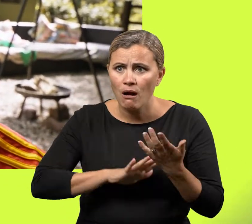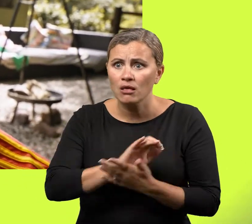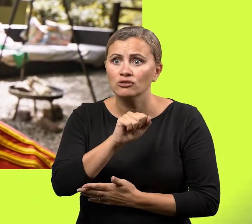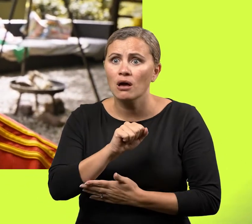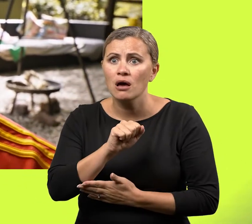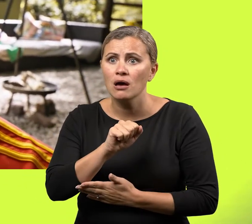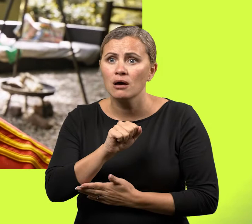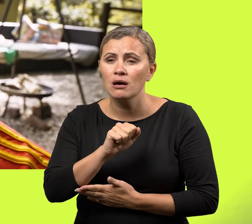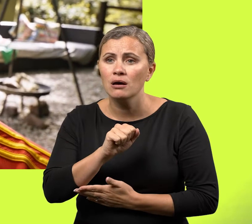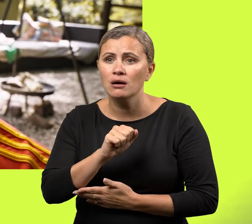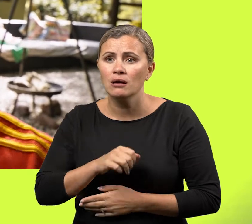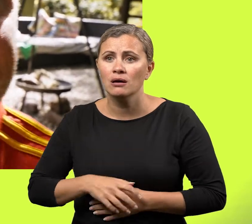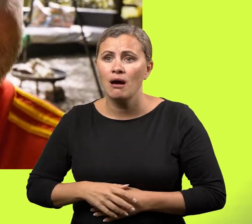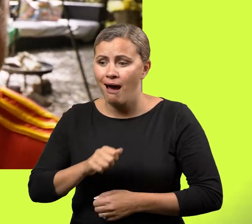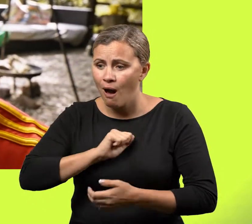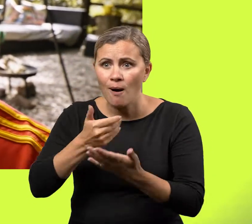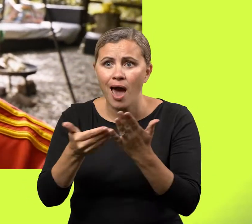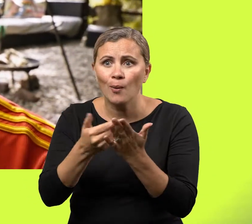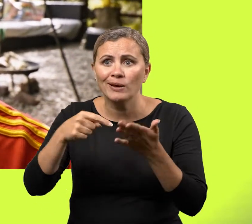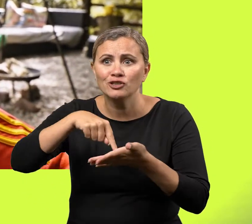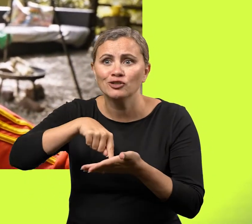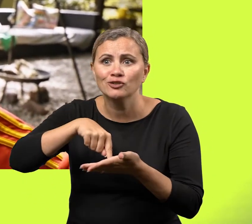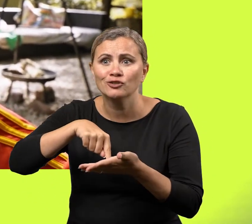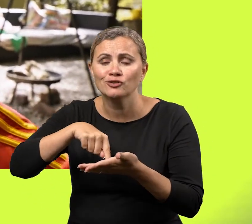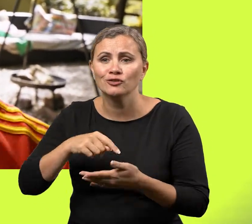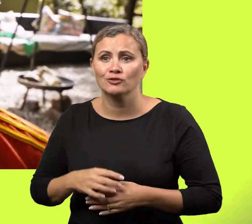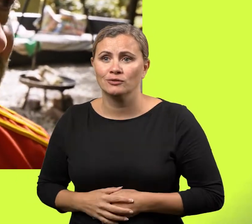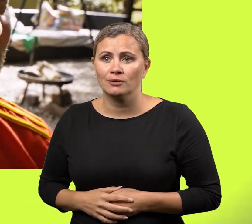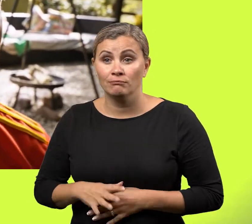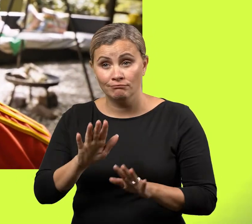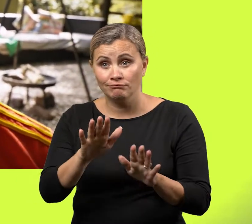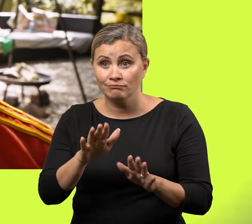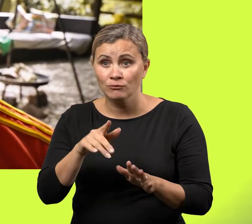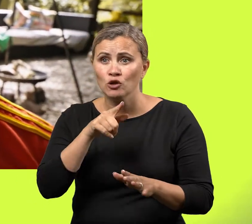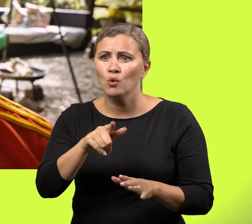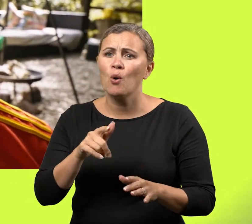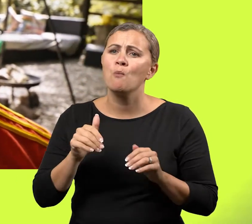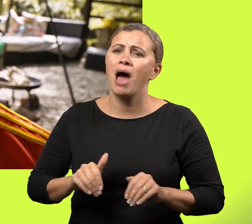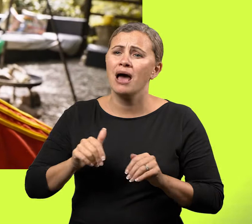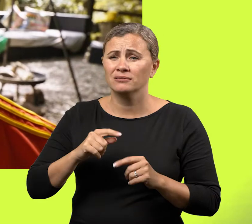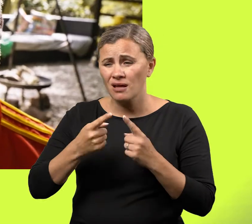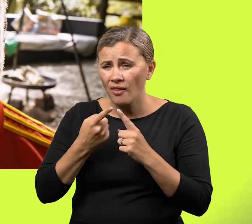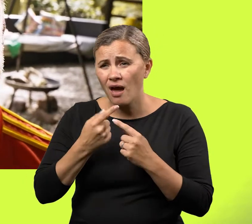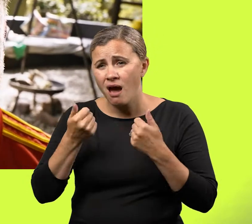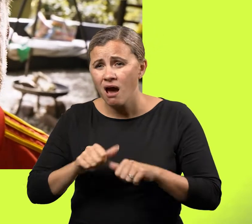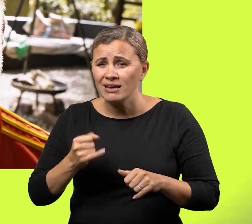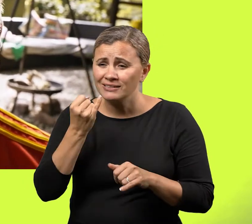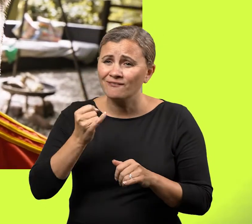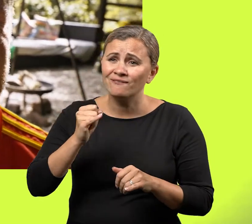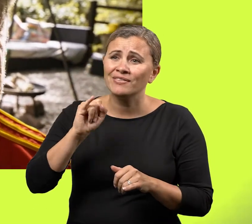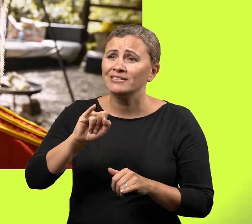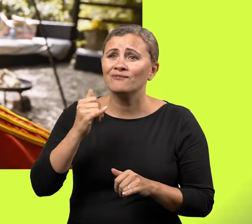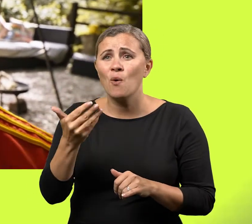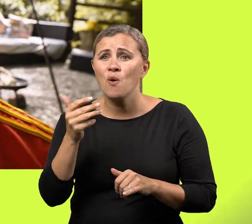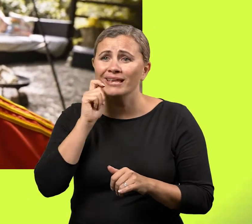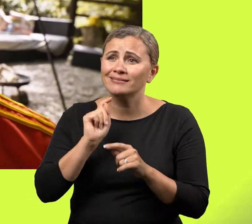culture, our language. And listen, you don't think we're going to wait another 64 years before Wales qualifies for a World